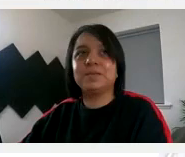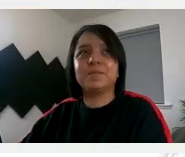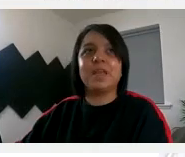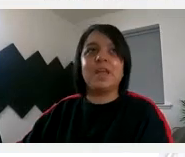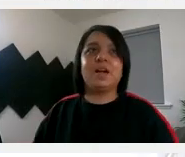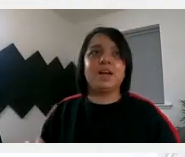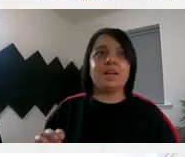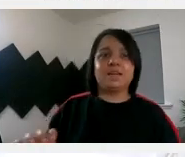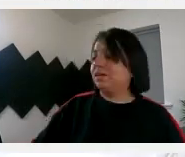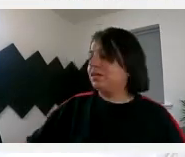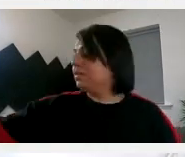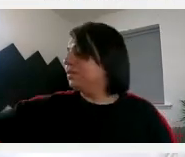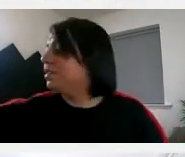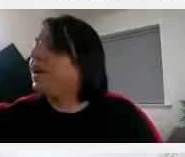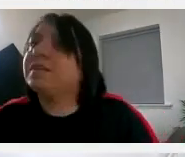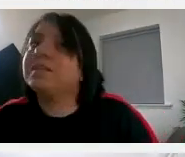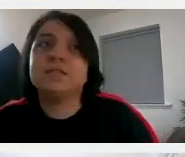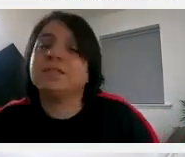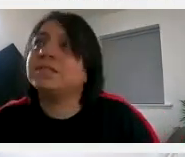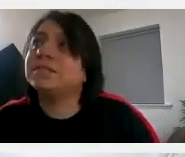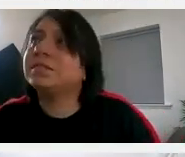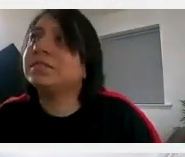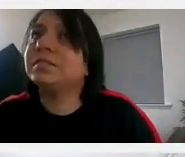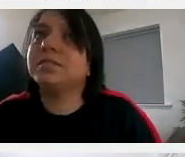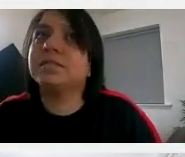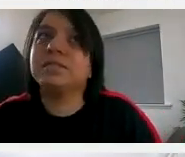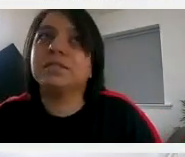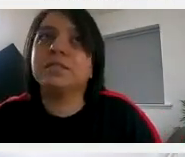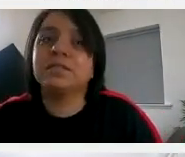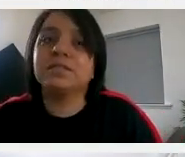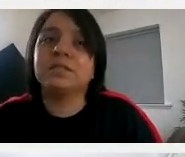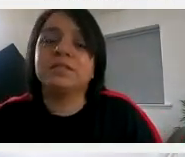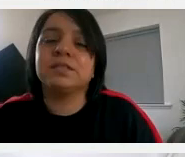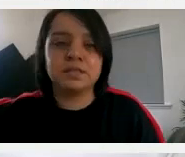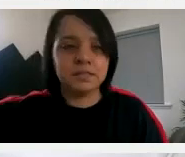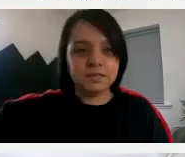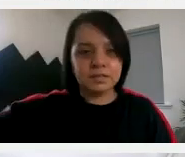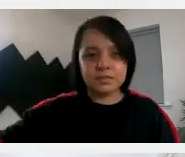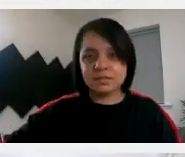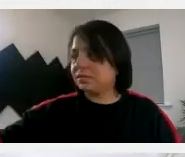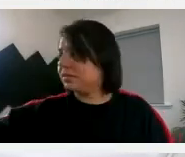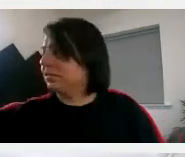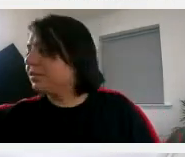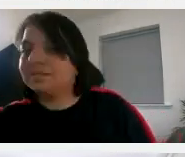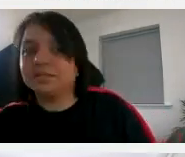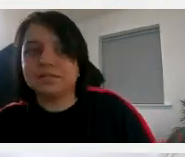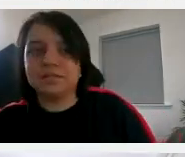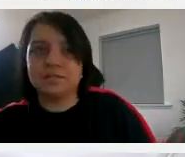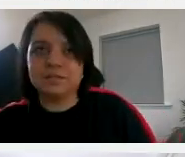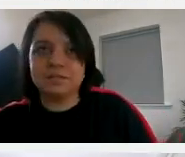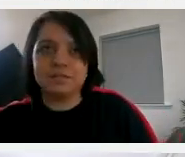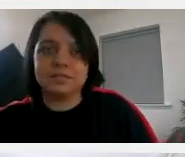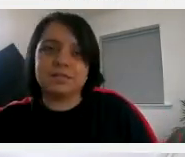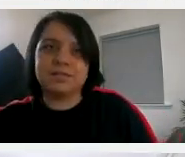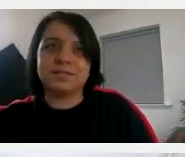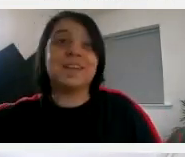No? I have a question. Yeah. I listen to a lot of UK hip